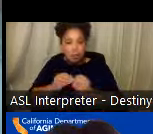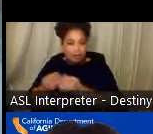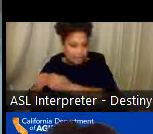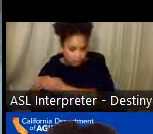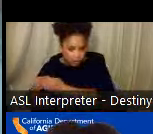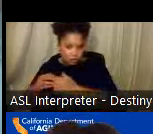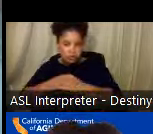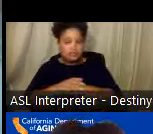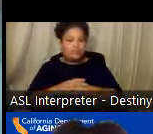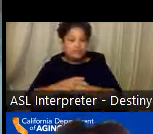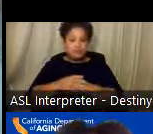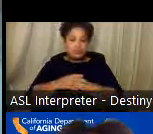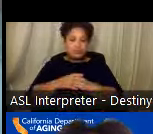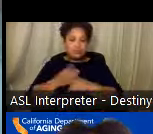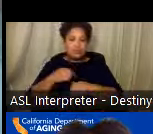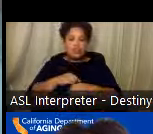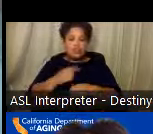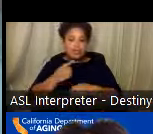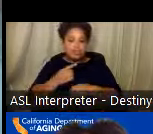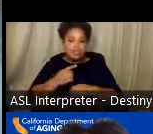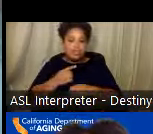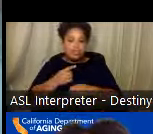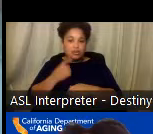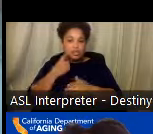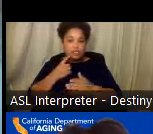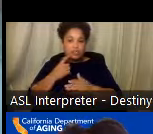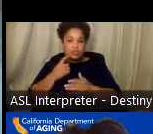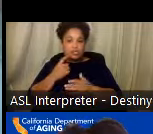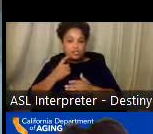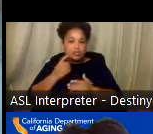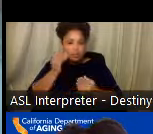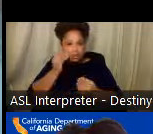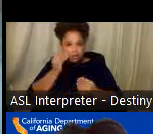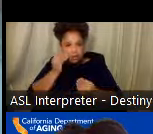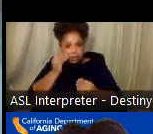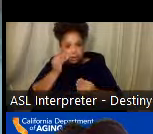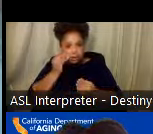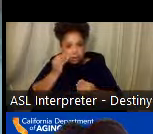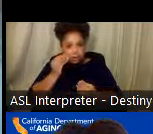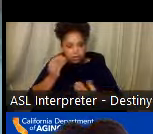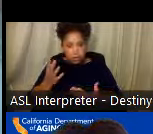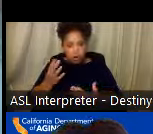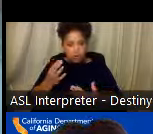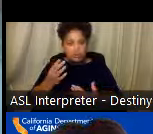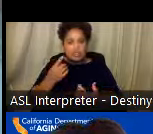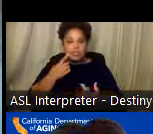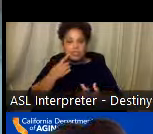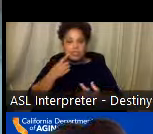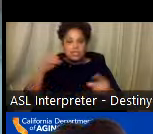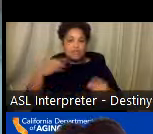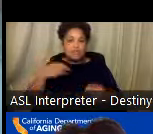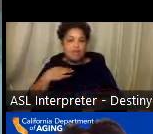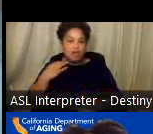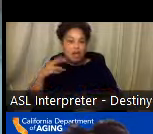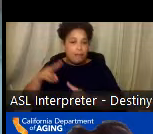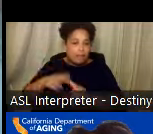organizations. So we actually just notified successful applicants a few days ago on January